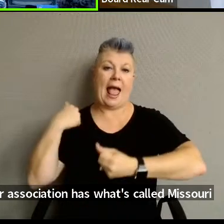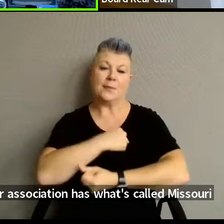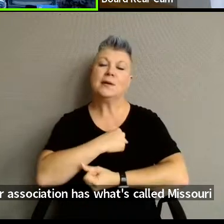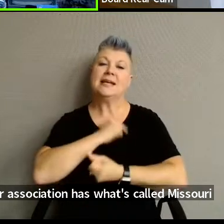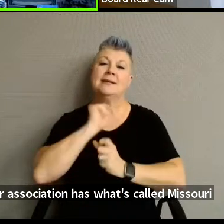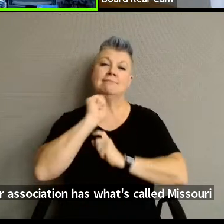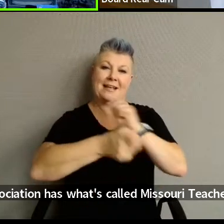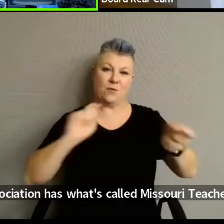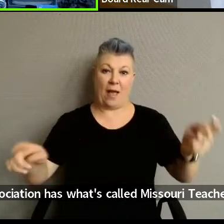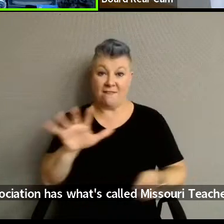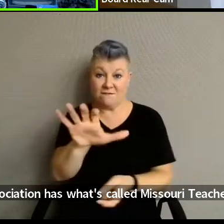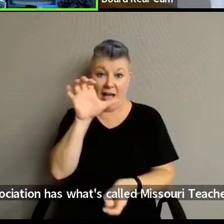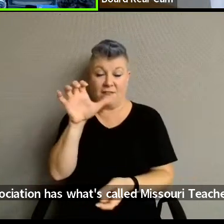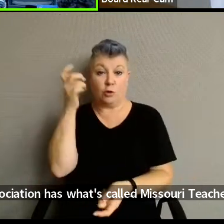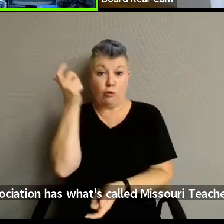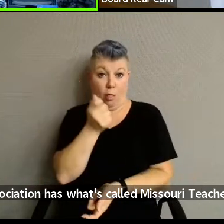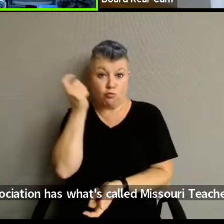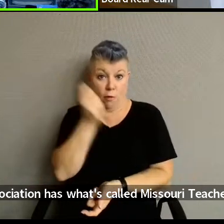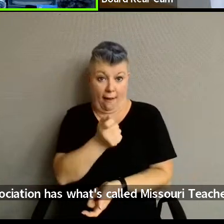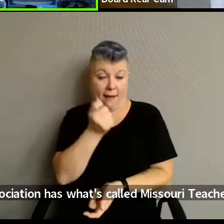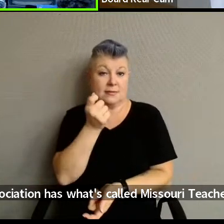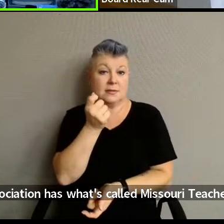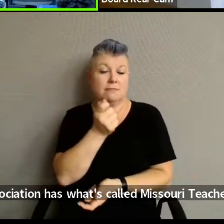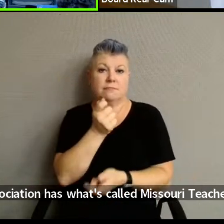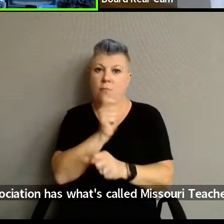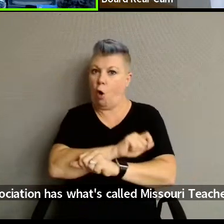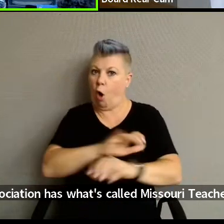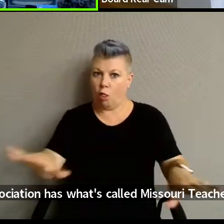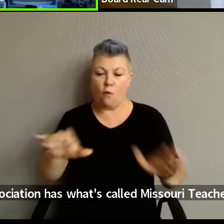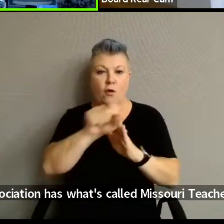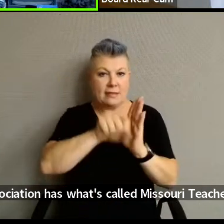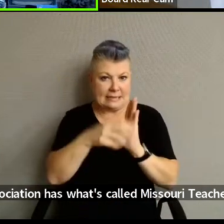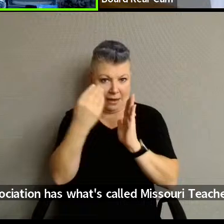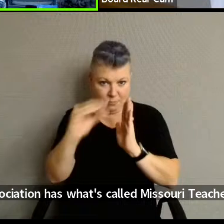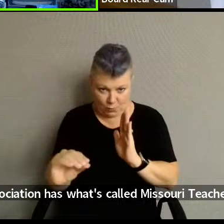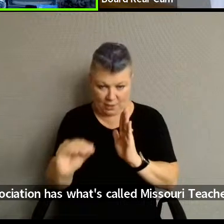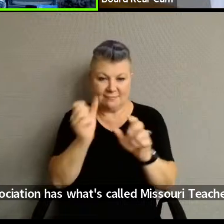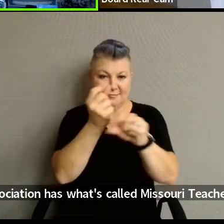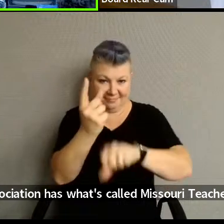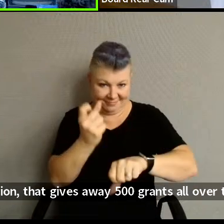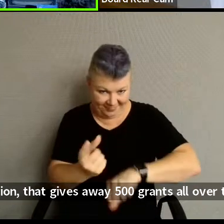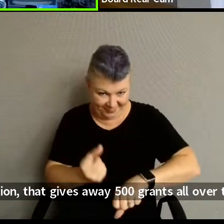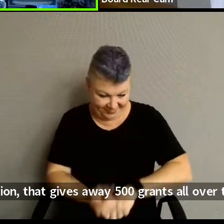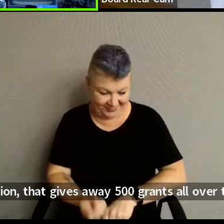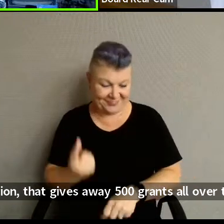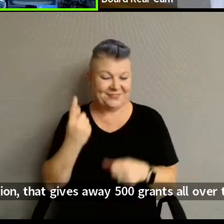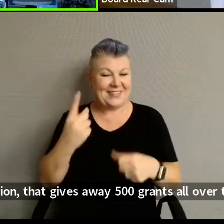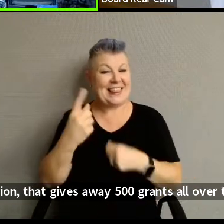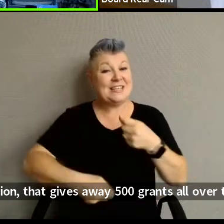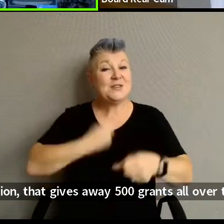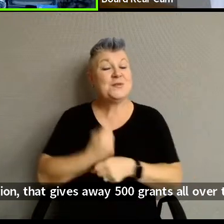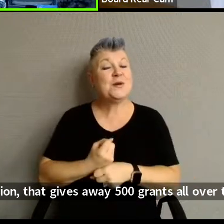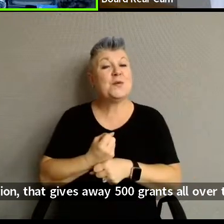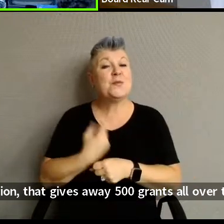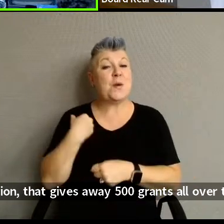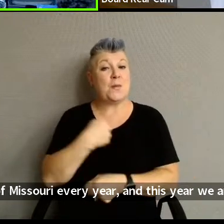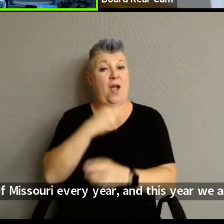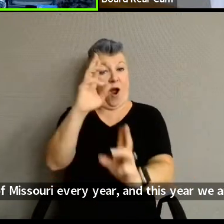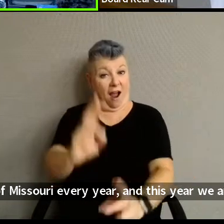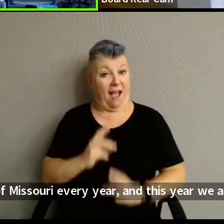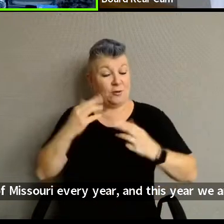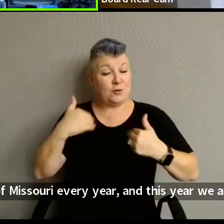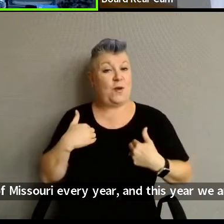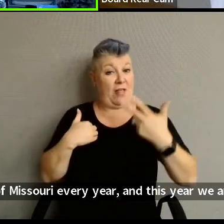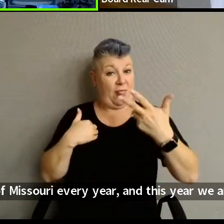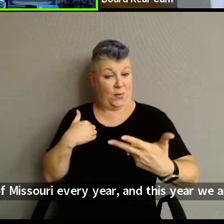away $500 grants all over the state of Missouri every year. And this year we are honored to have 3 of our recipients